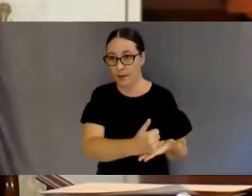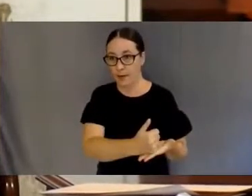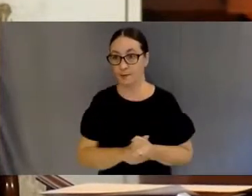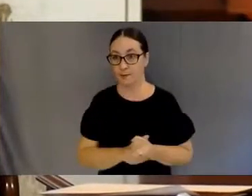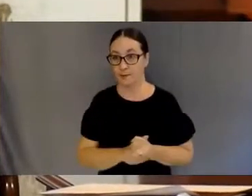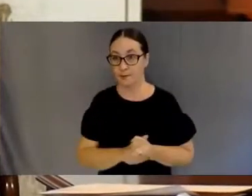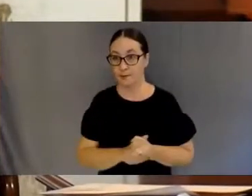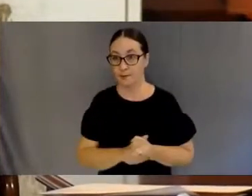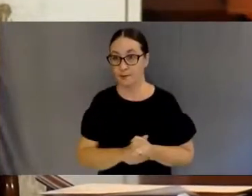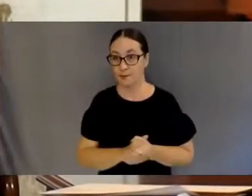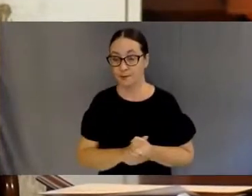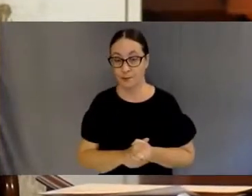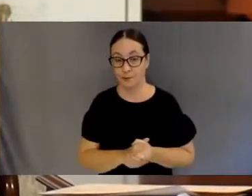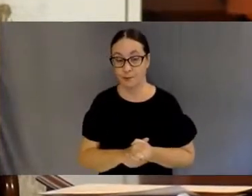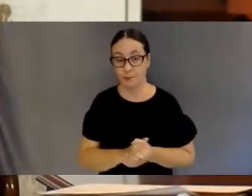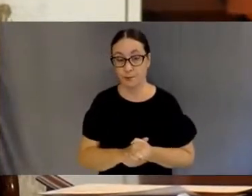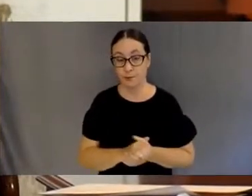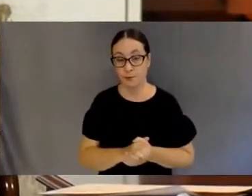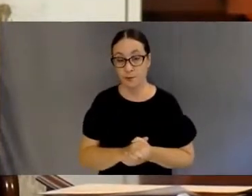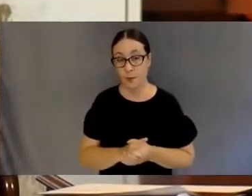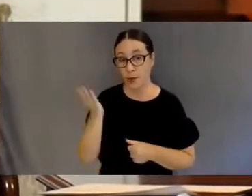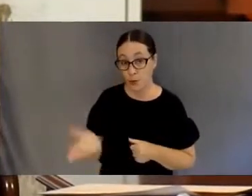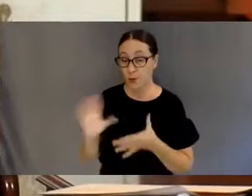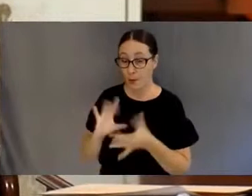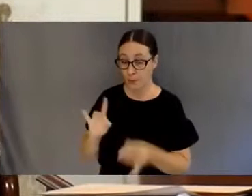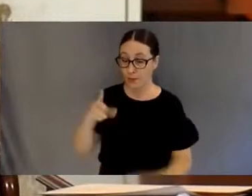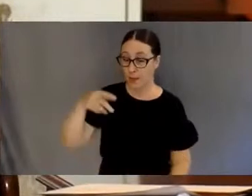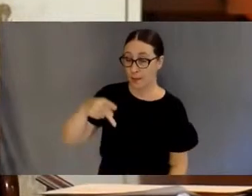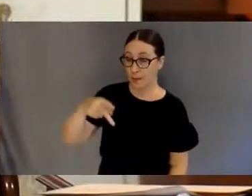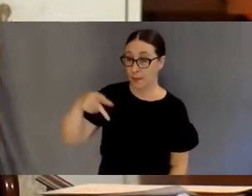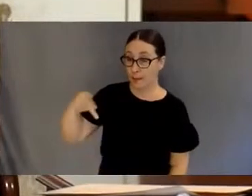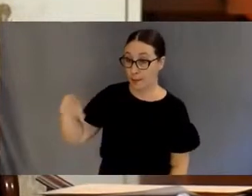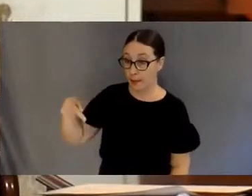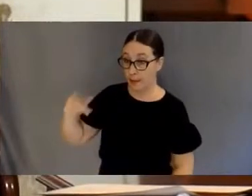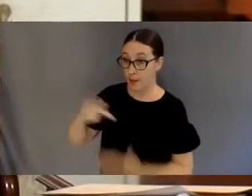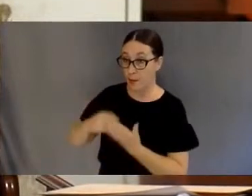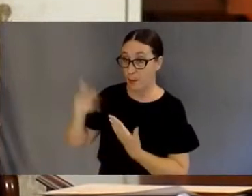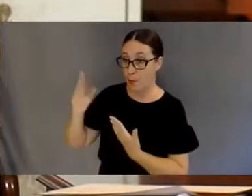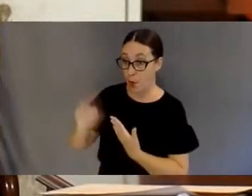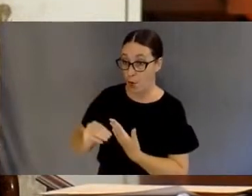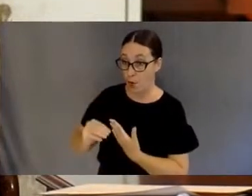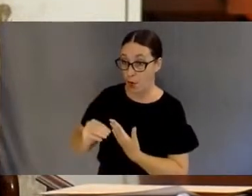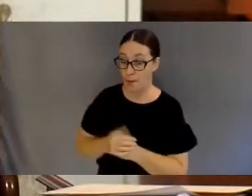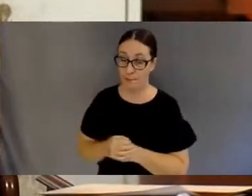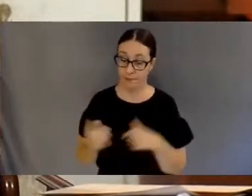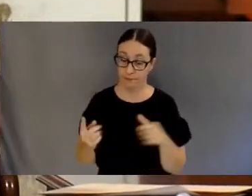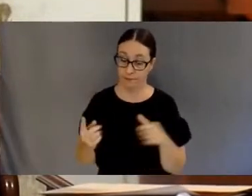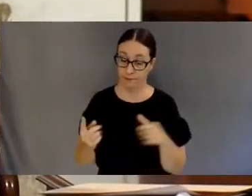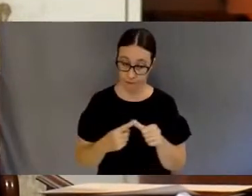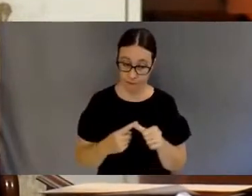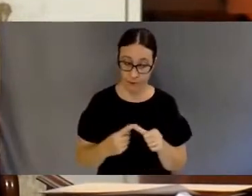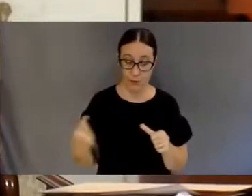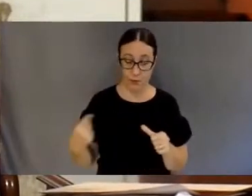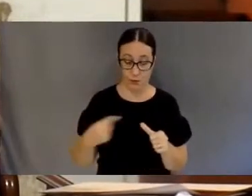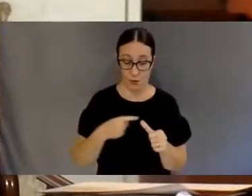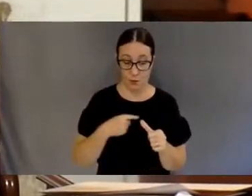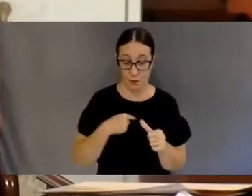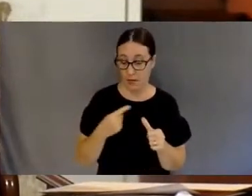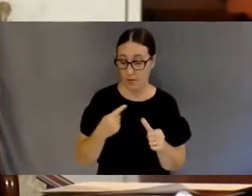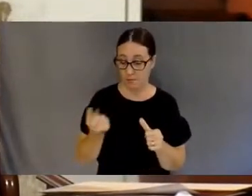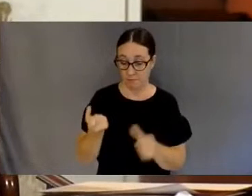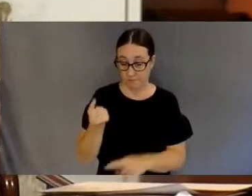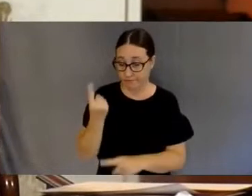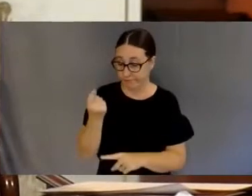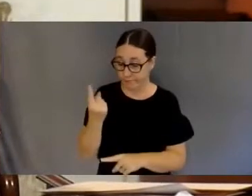Madam Vice President, the PPP program, which we initially found just wasn't getting money